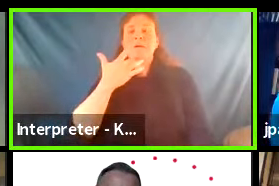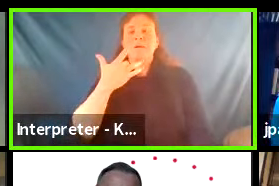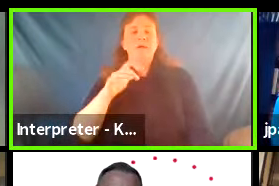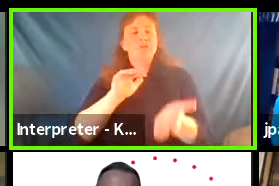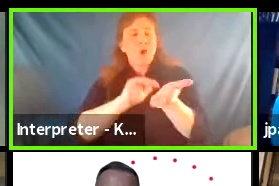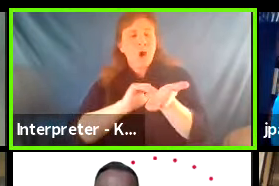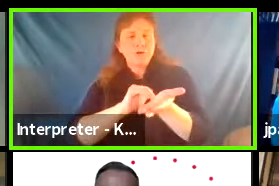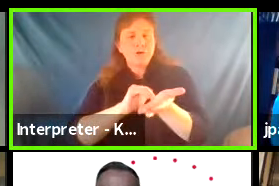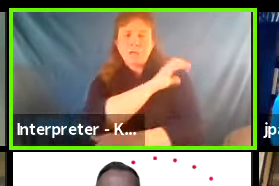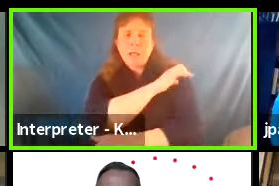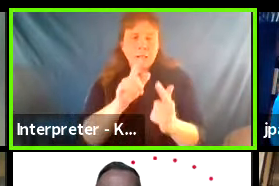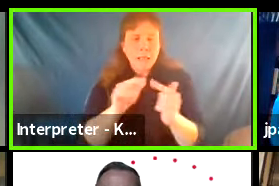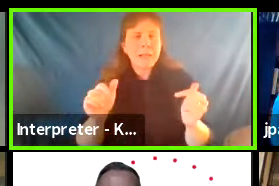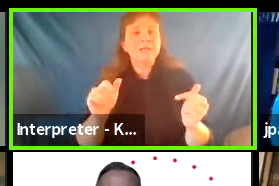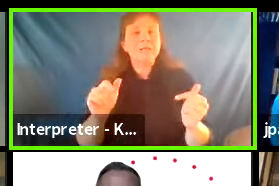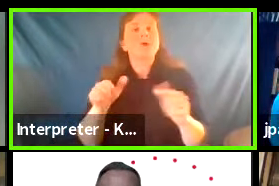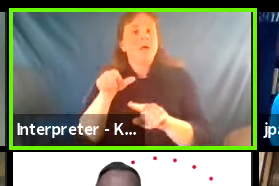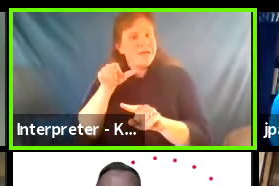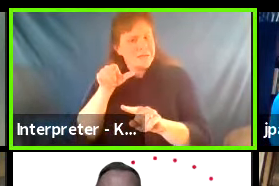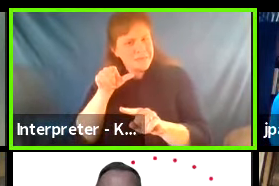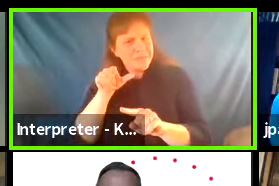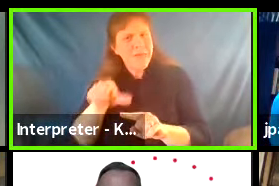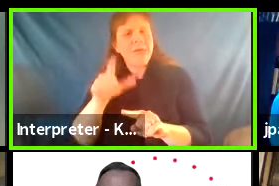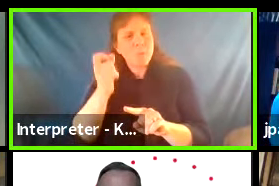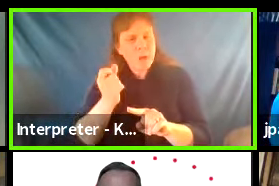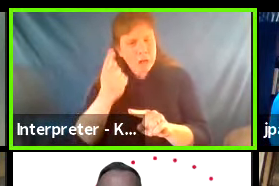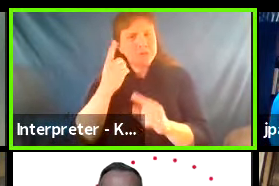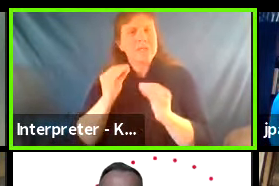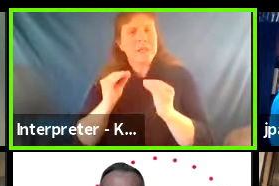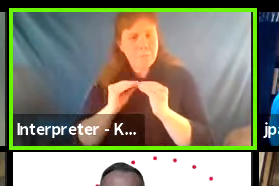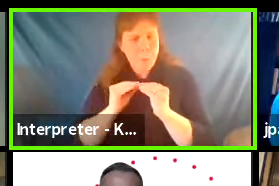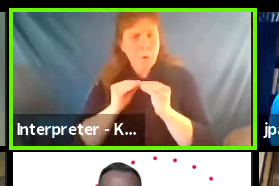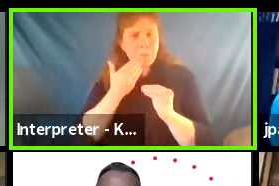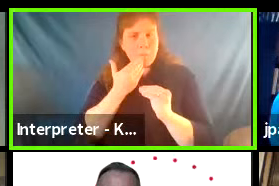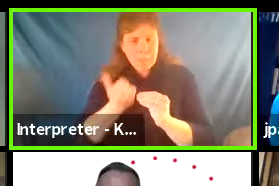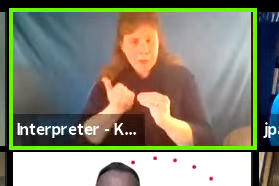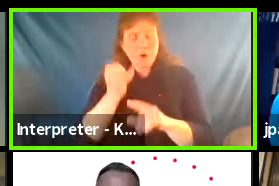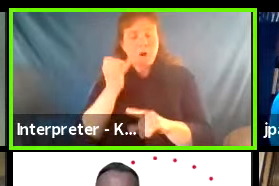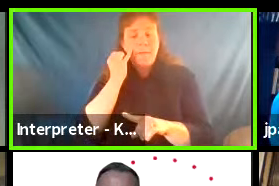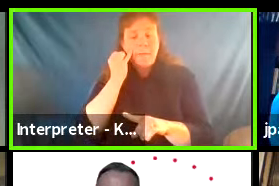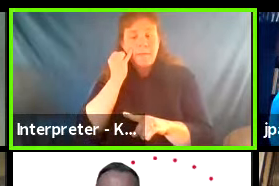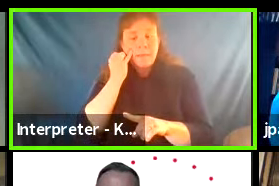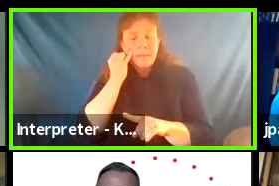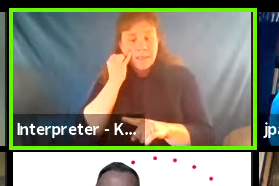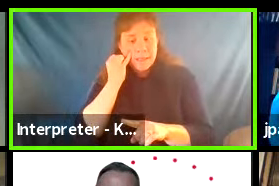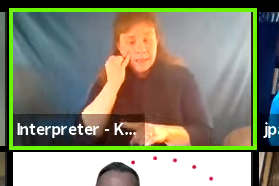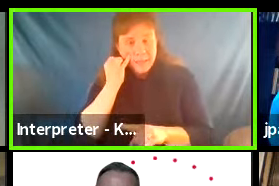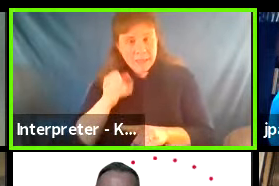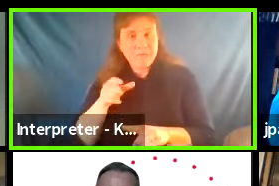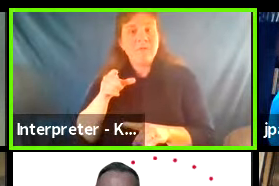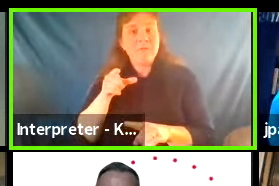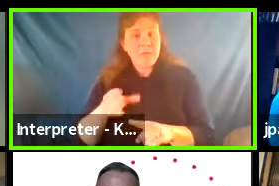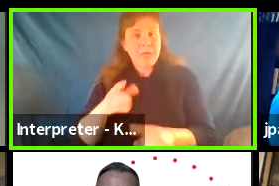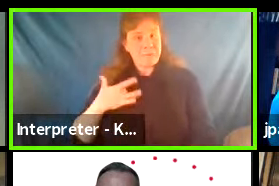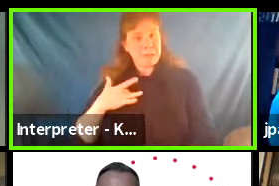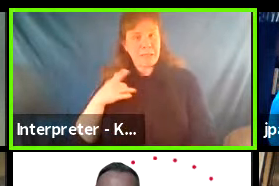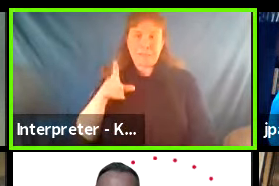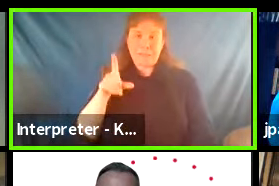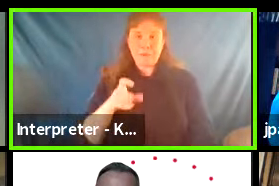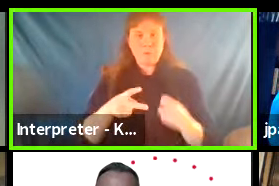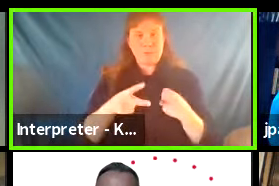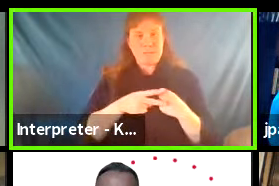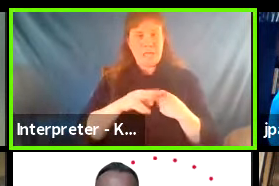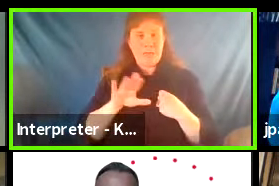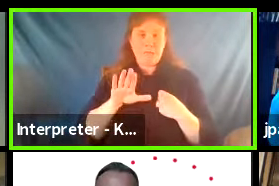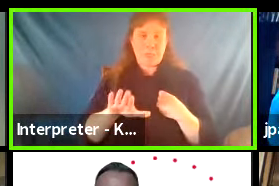have to save a second dose because they're not sure if another shipment's coming tomorrow, versus if they feel like there's about to be a ramp up and they should be